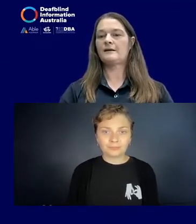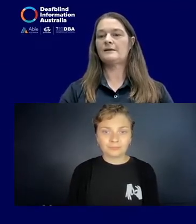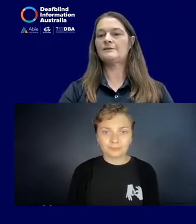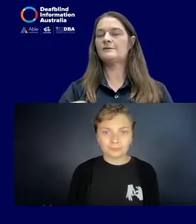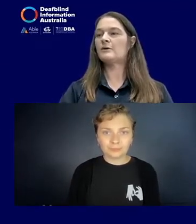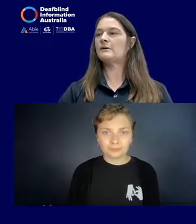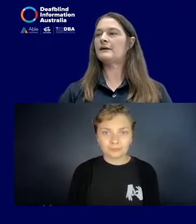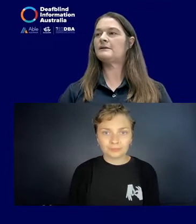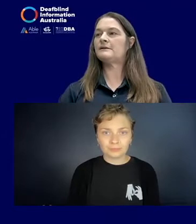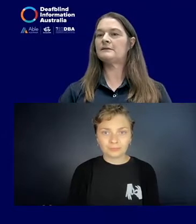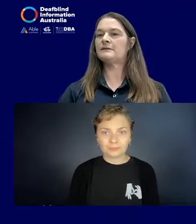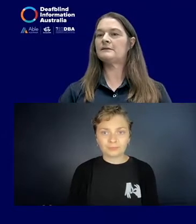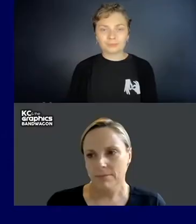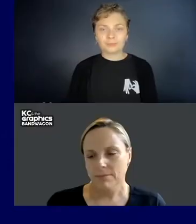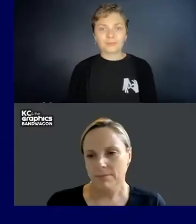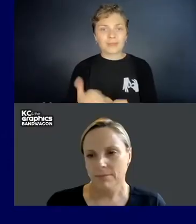He's still spotlighted.